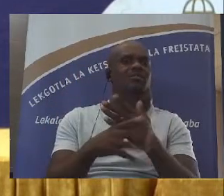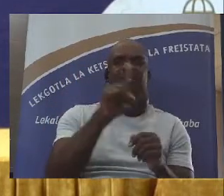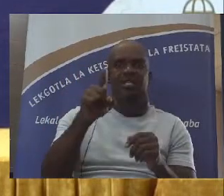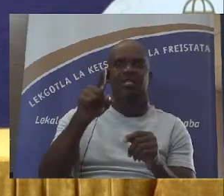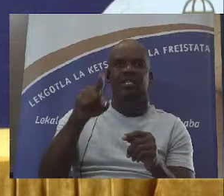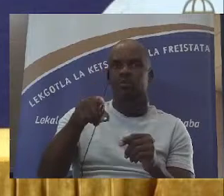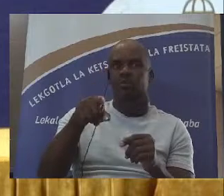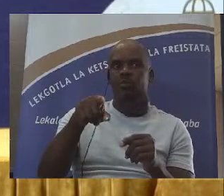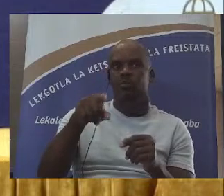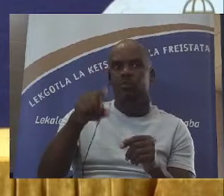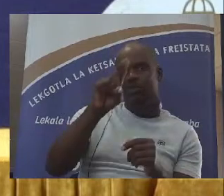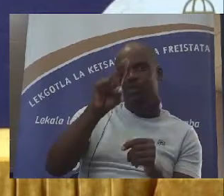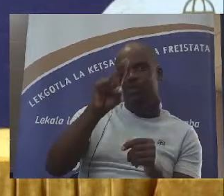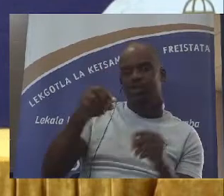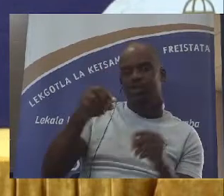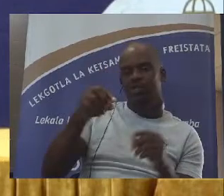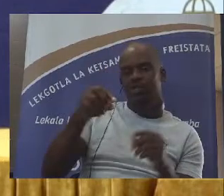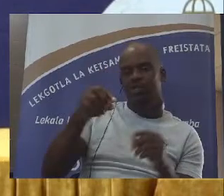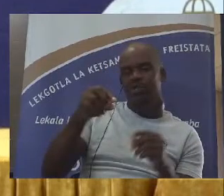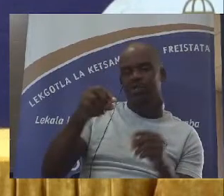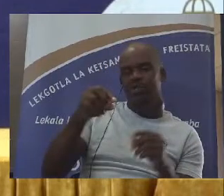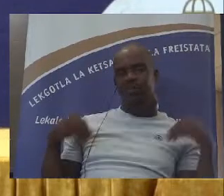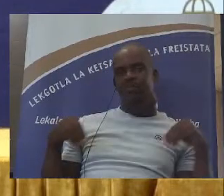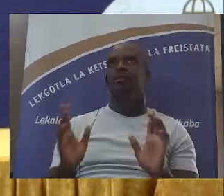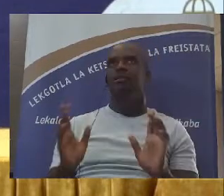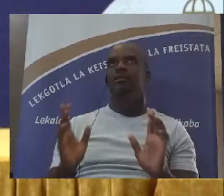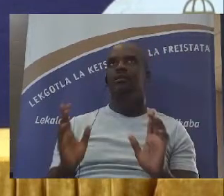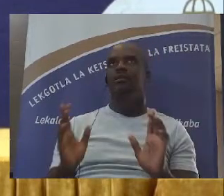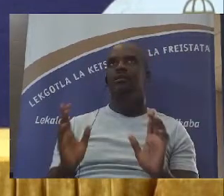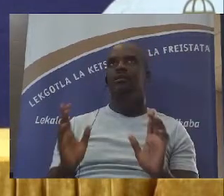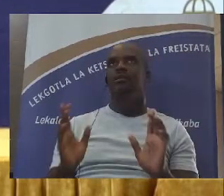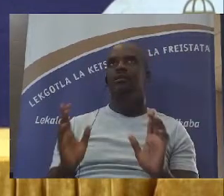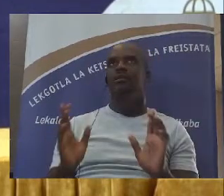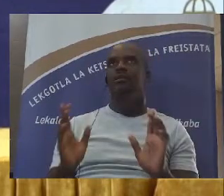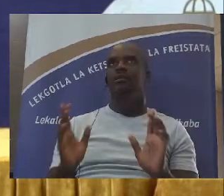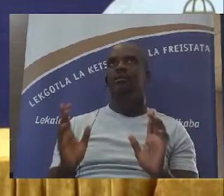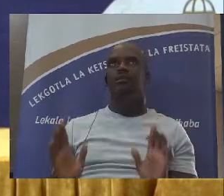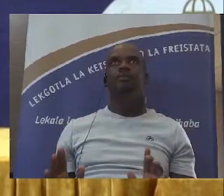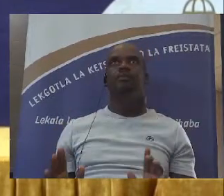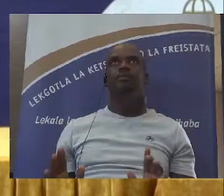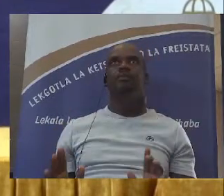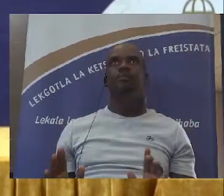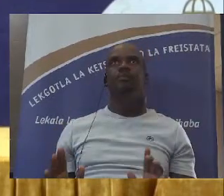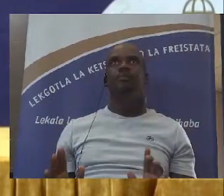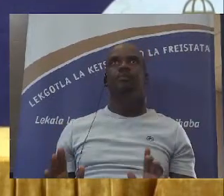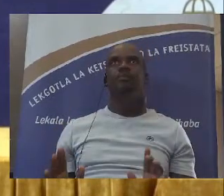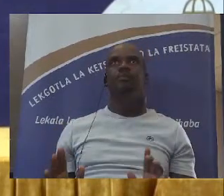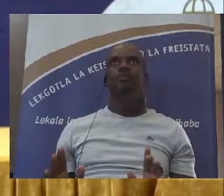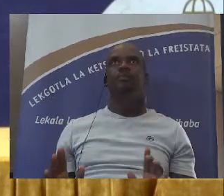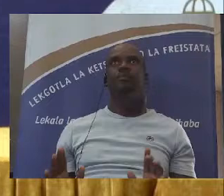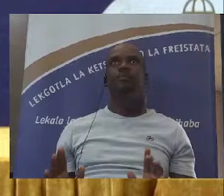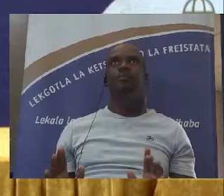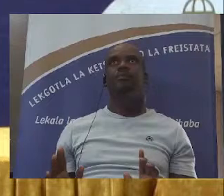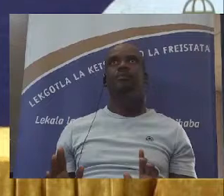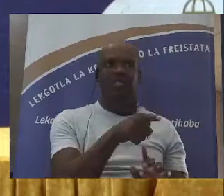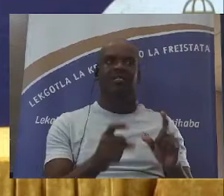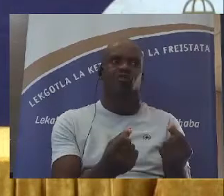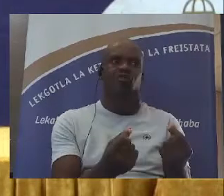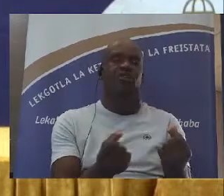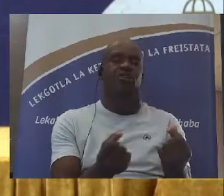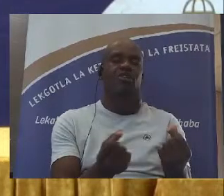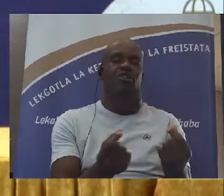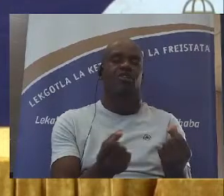but it must be on recommendation by the Ombud. So the Ombud can make such a